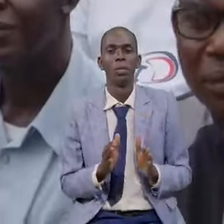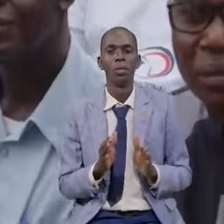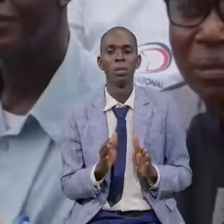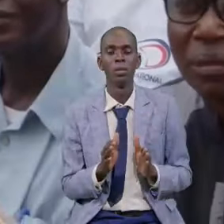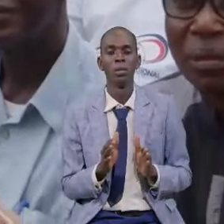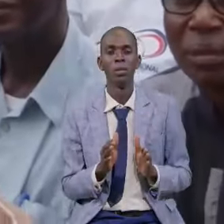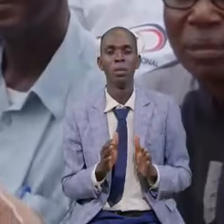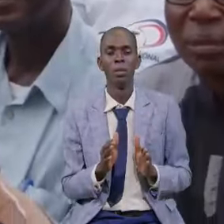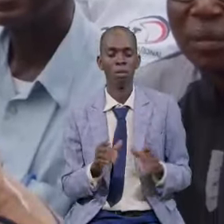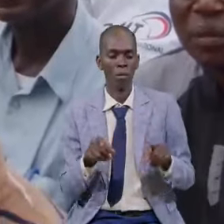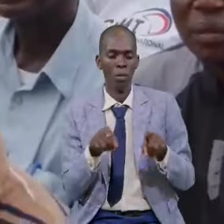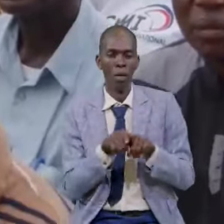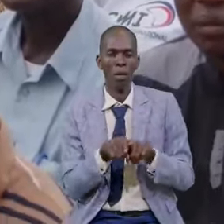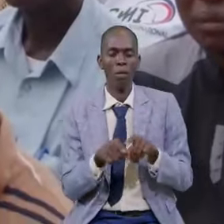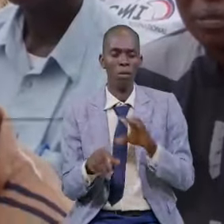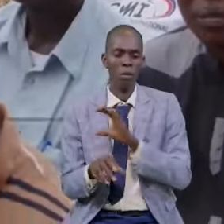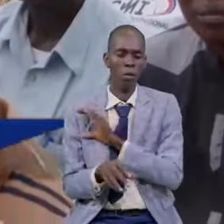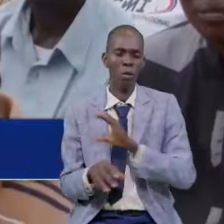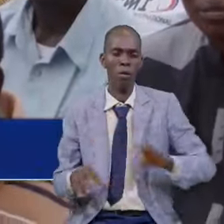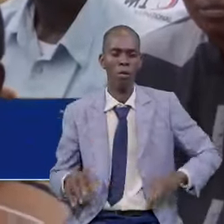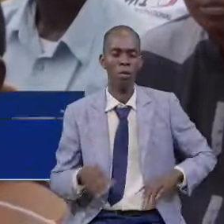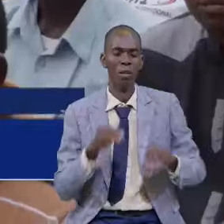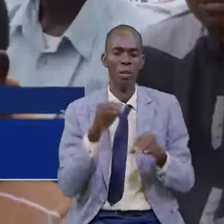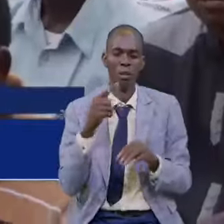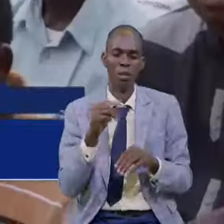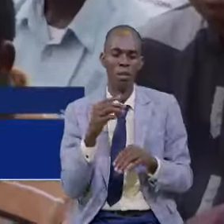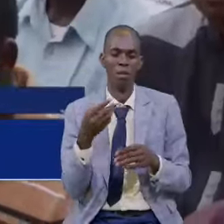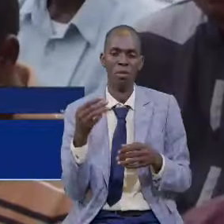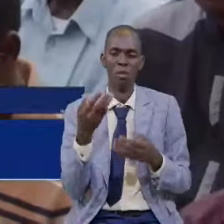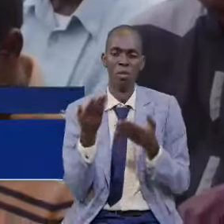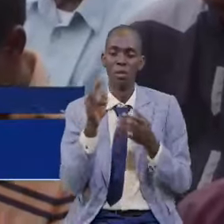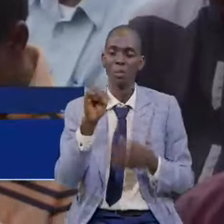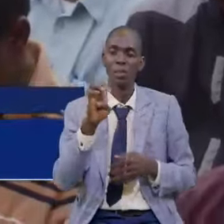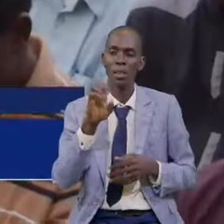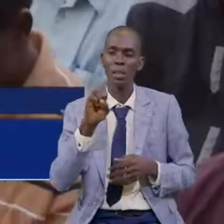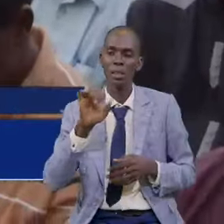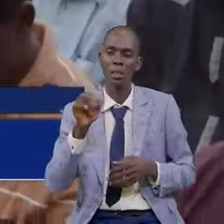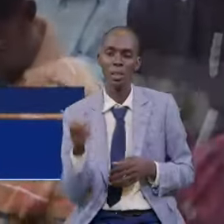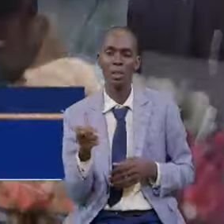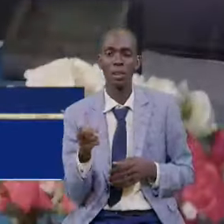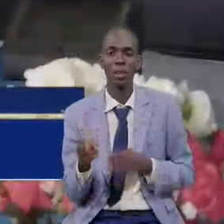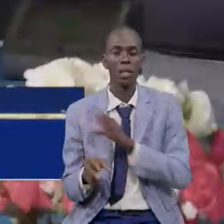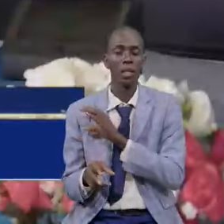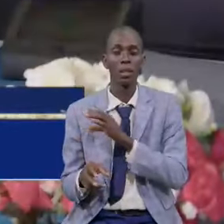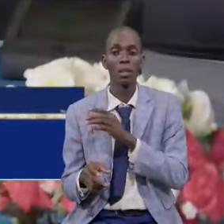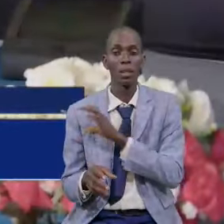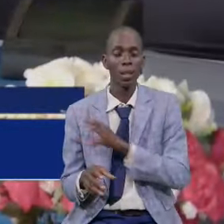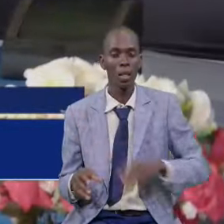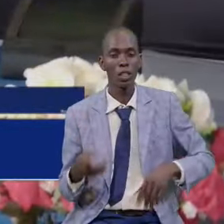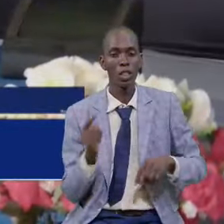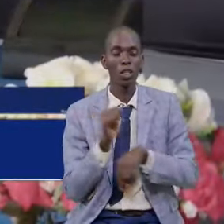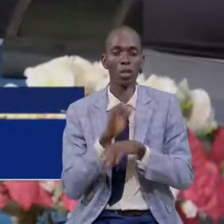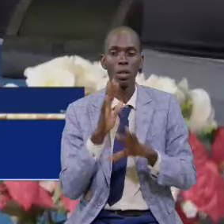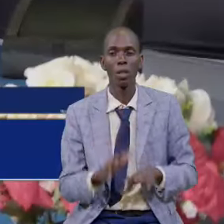like Christ the Messiah. The conquerors, like Christ the Messiah. Eventually, as